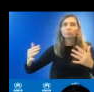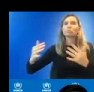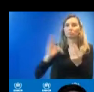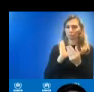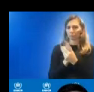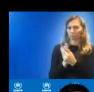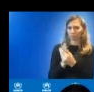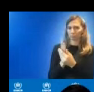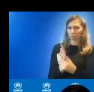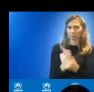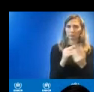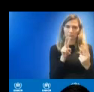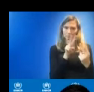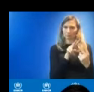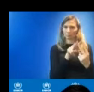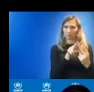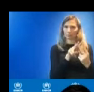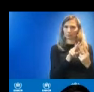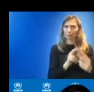shared afterwards with anyone interested.